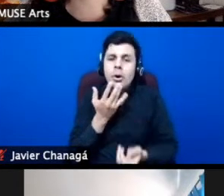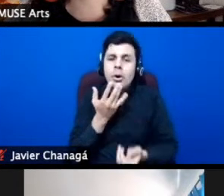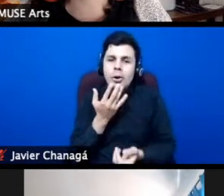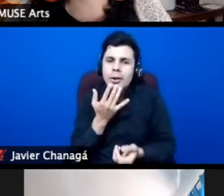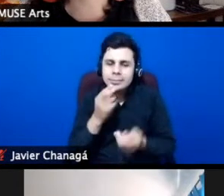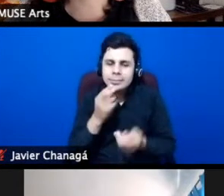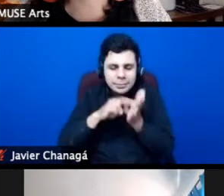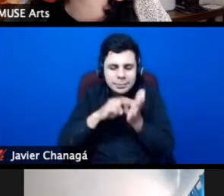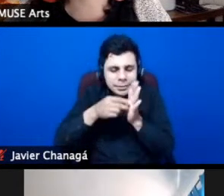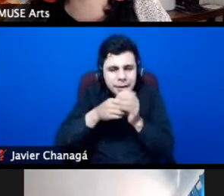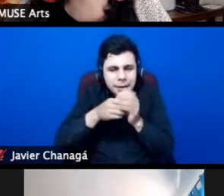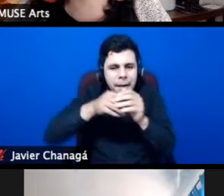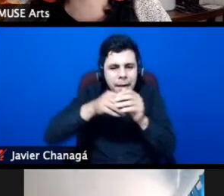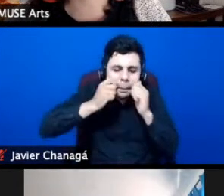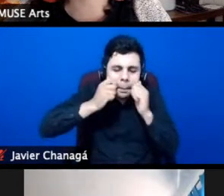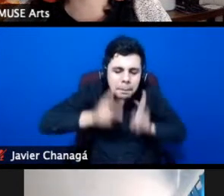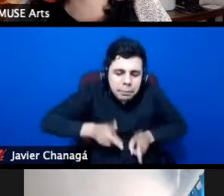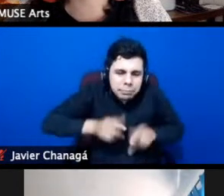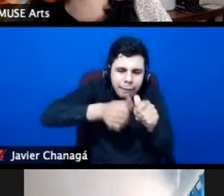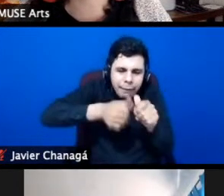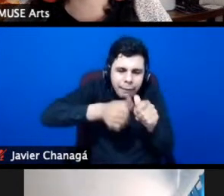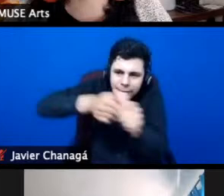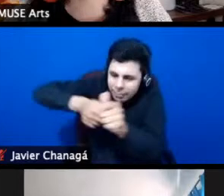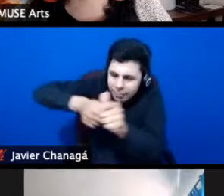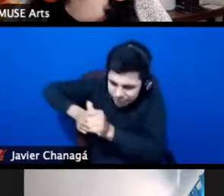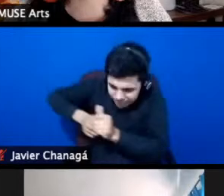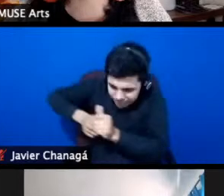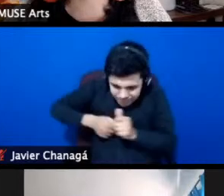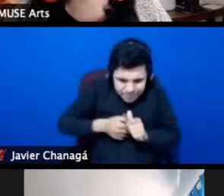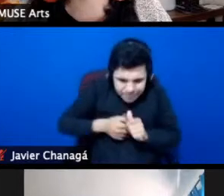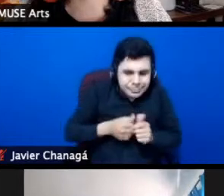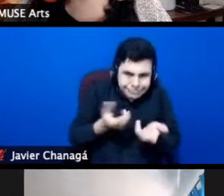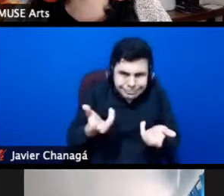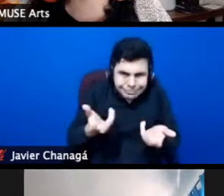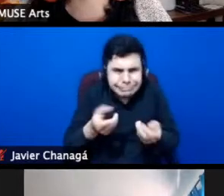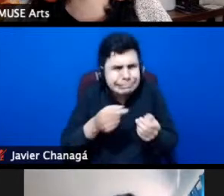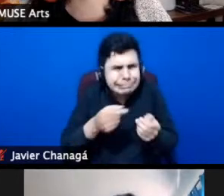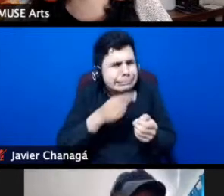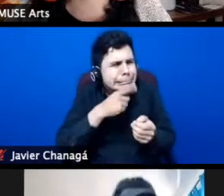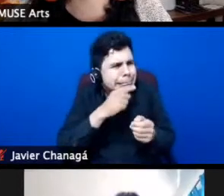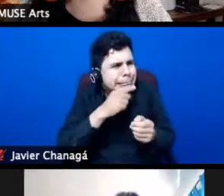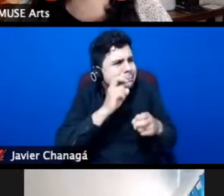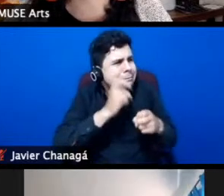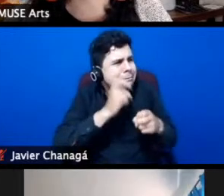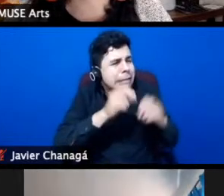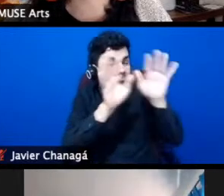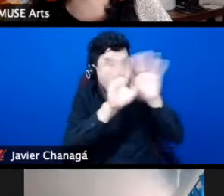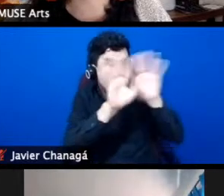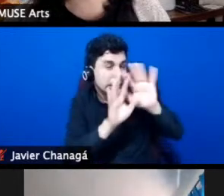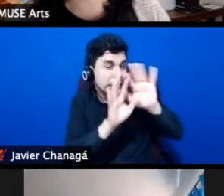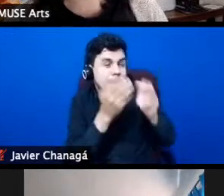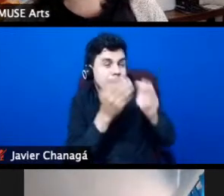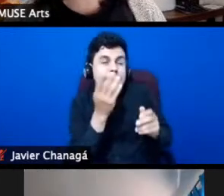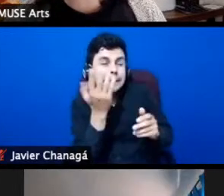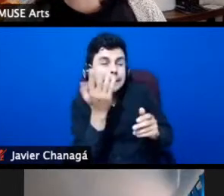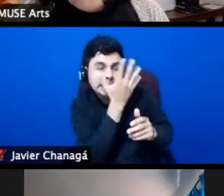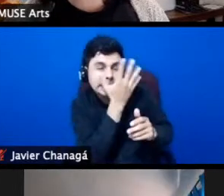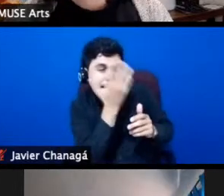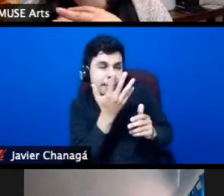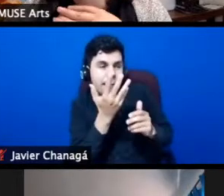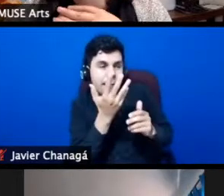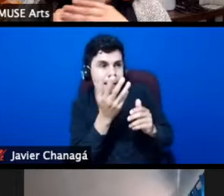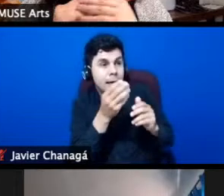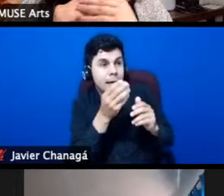de esas fuerzas que ayudan a abrir un poco esas nubes somos los que estamos acá en el panel, son los niños con los que trabajamos,